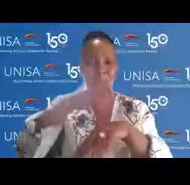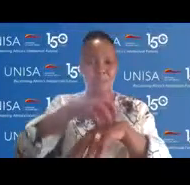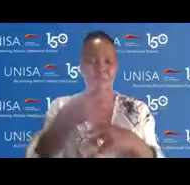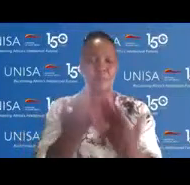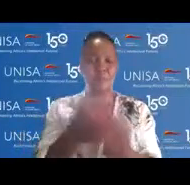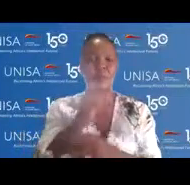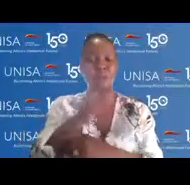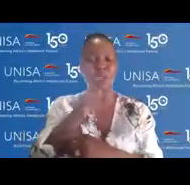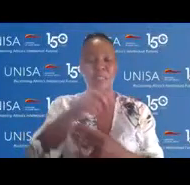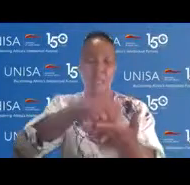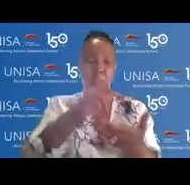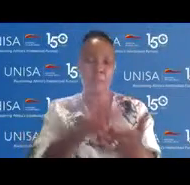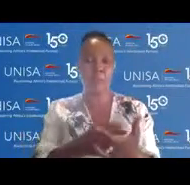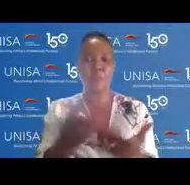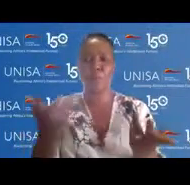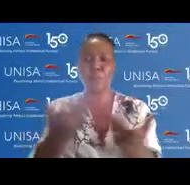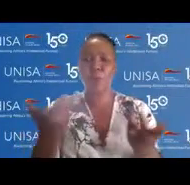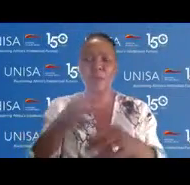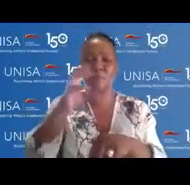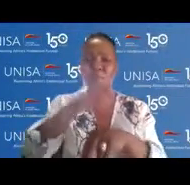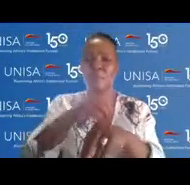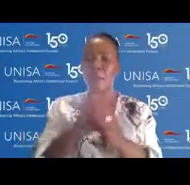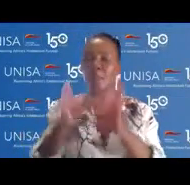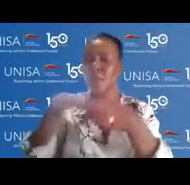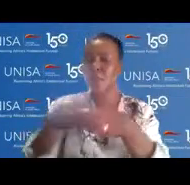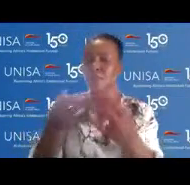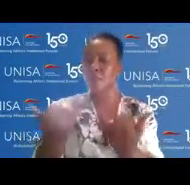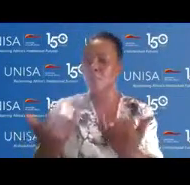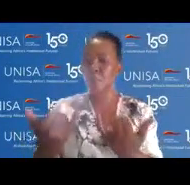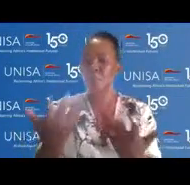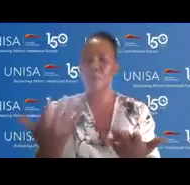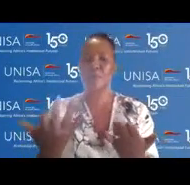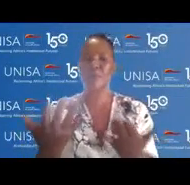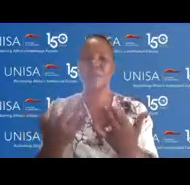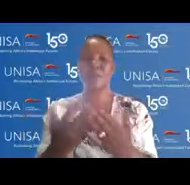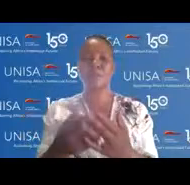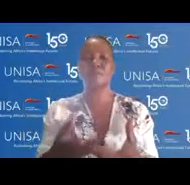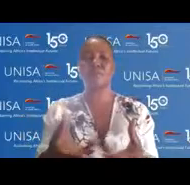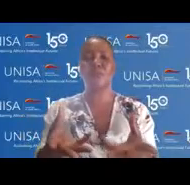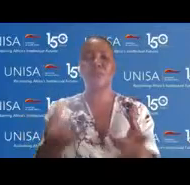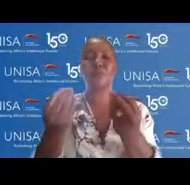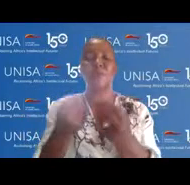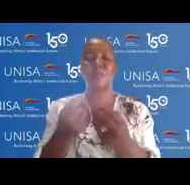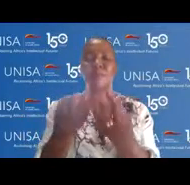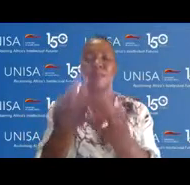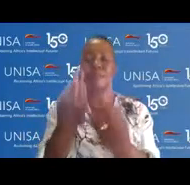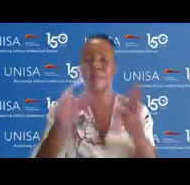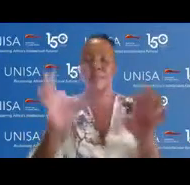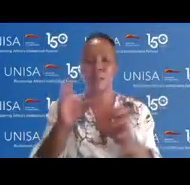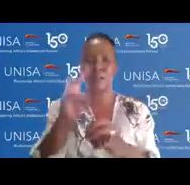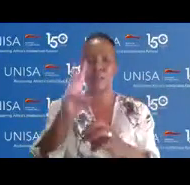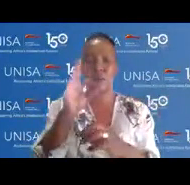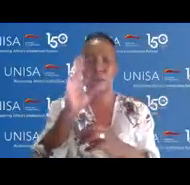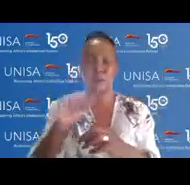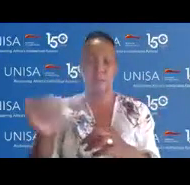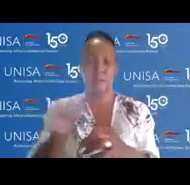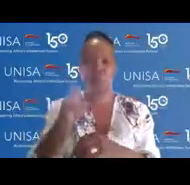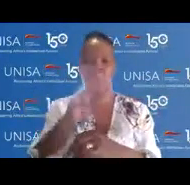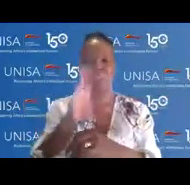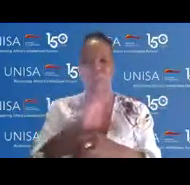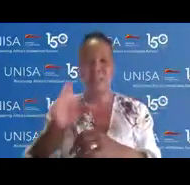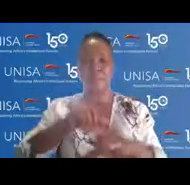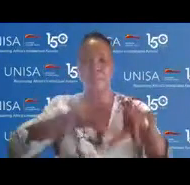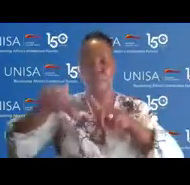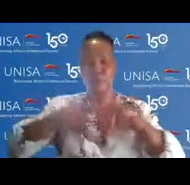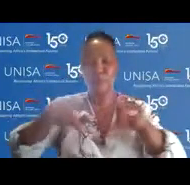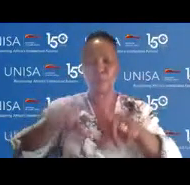see, okay, where's the campus closest to me? And go visit and go get that, remember, free Wi-Fi, hey? Western Cape, Limpopo, yes, this is where I